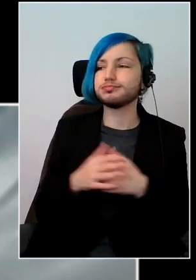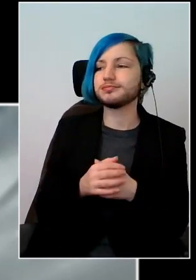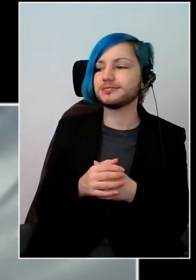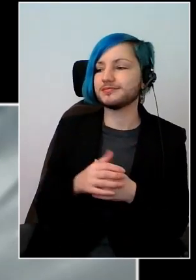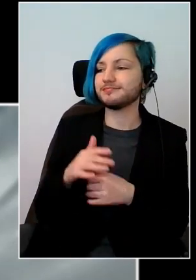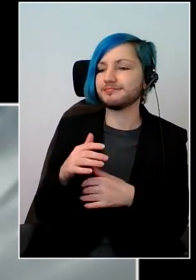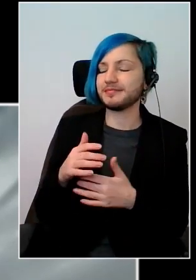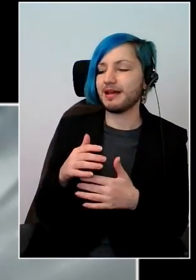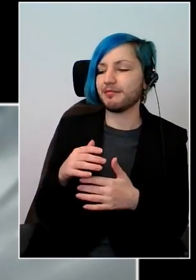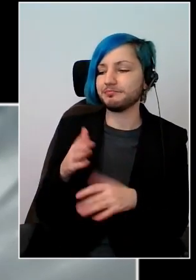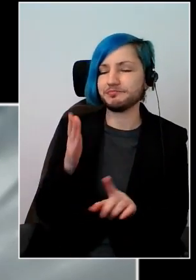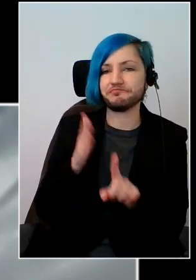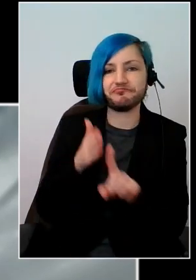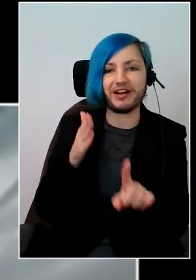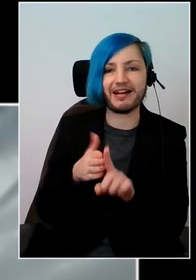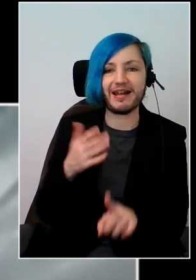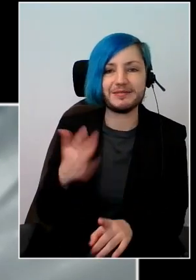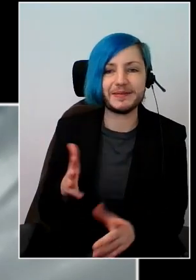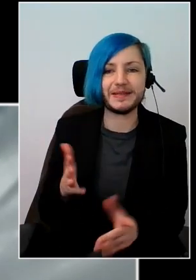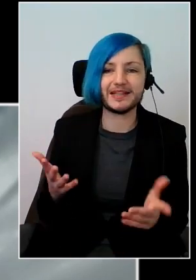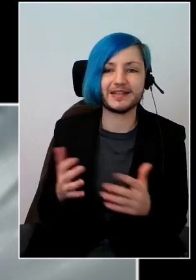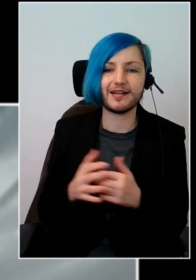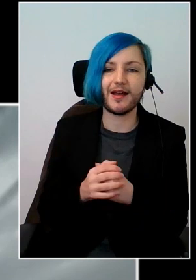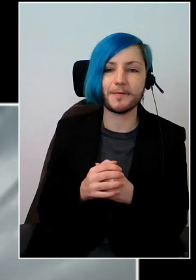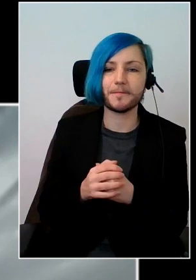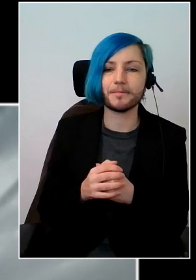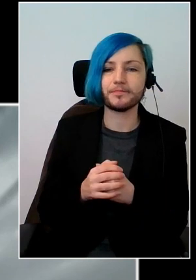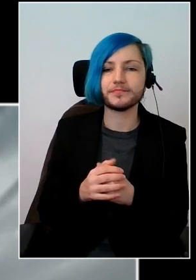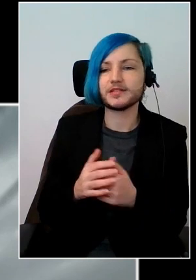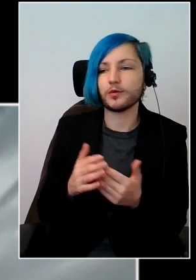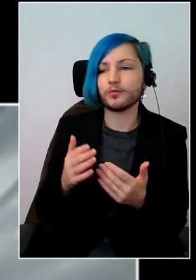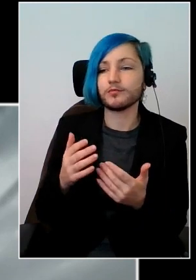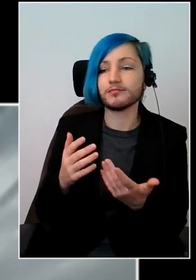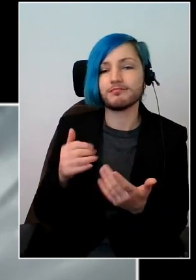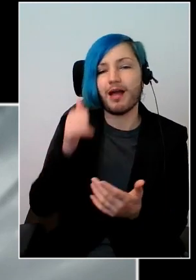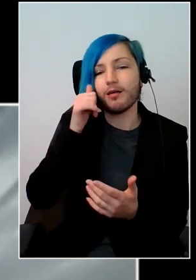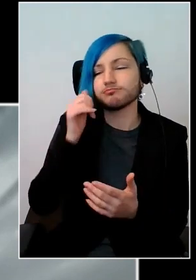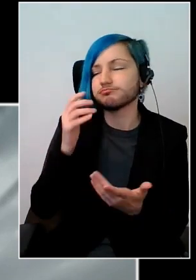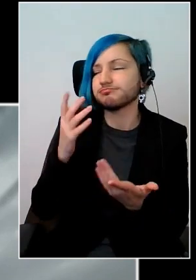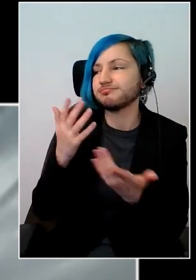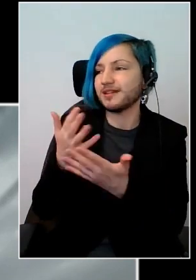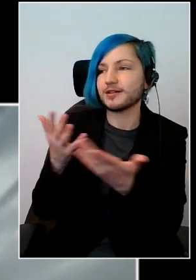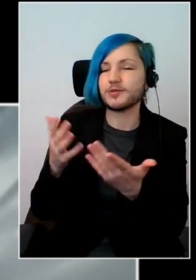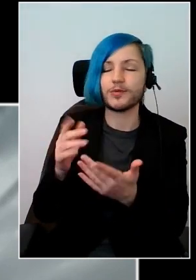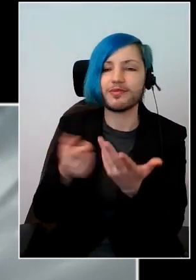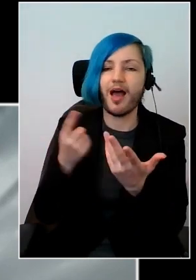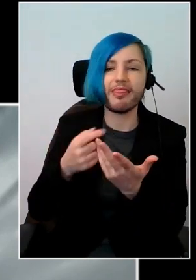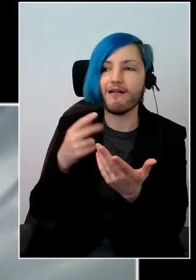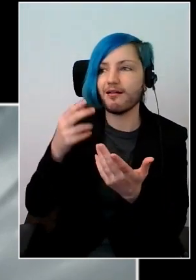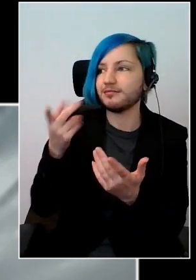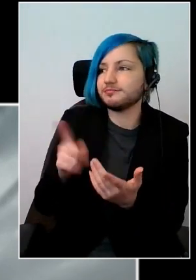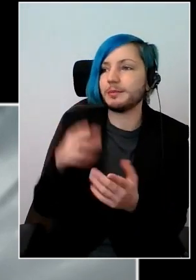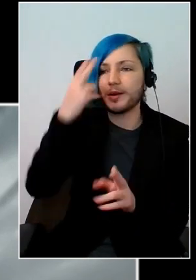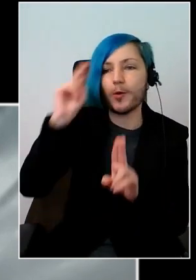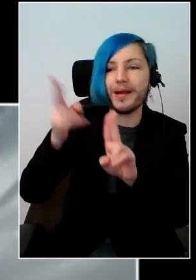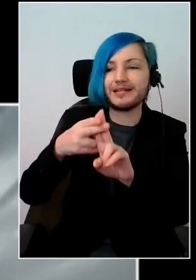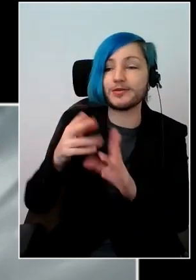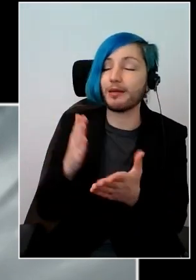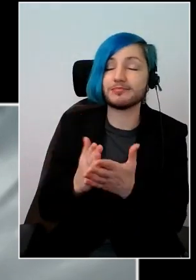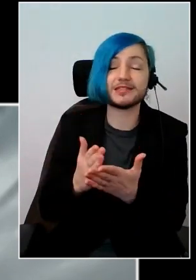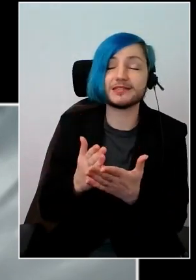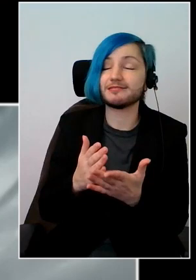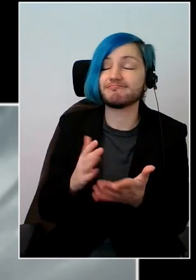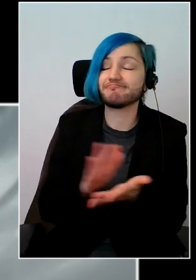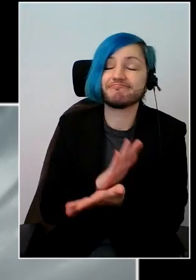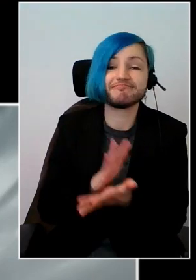and well done to obviously all the other nominees, and I'm just grateful to represent Newcastle Building Society